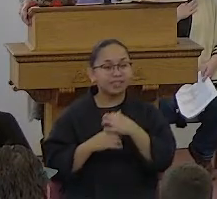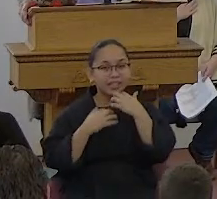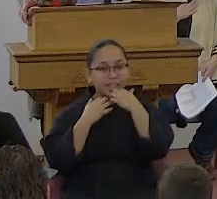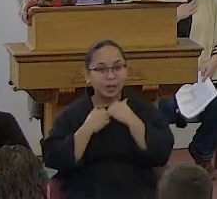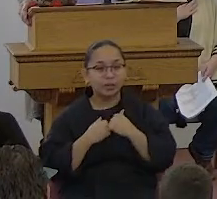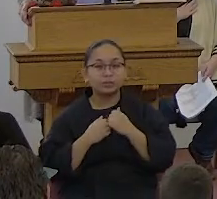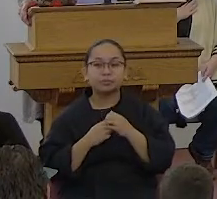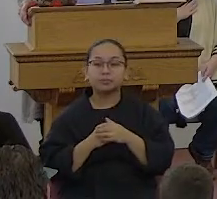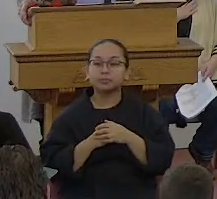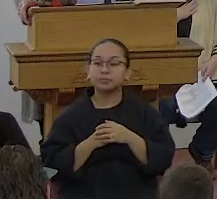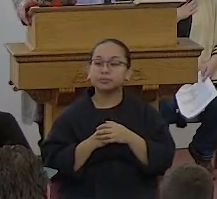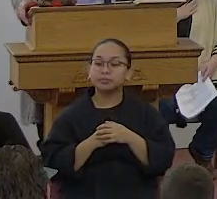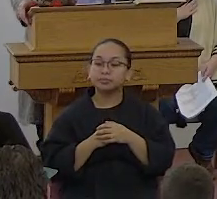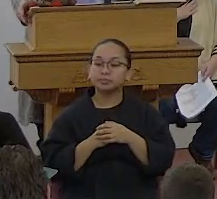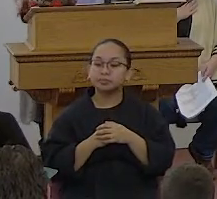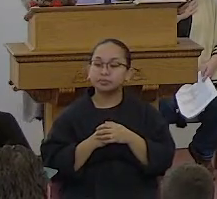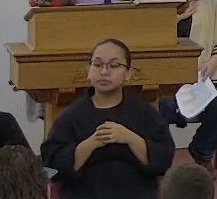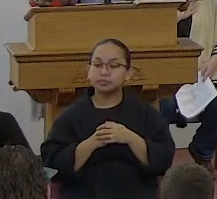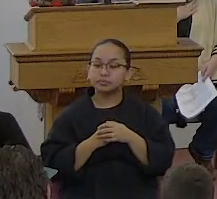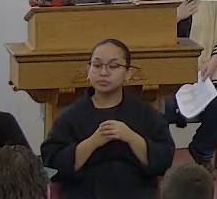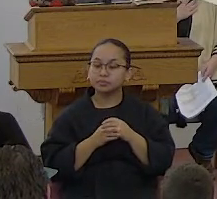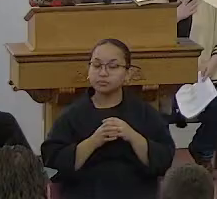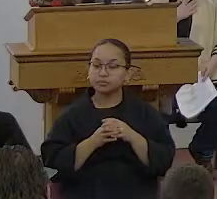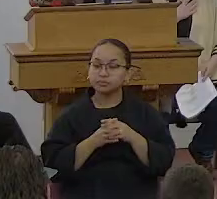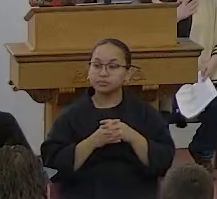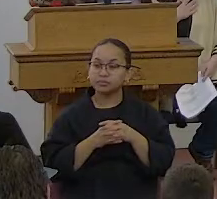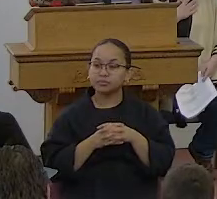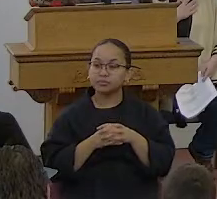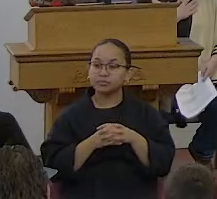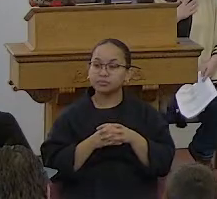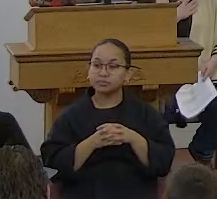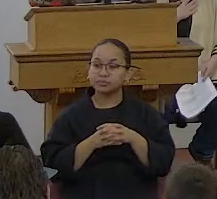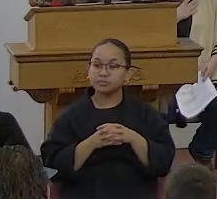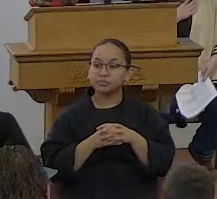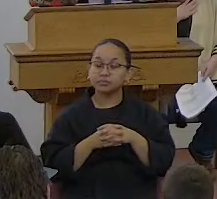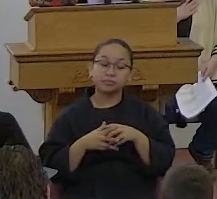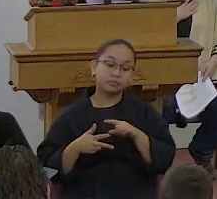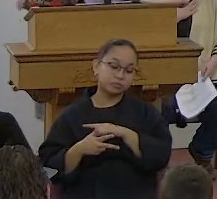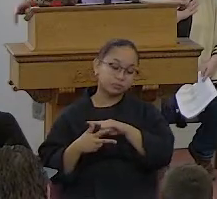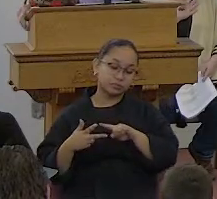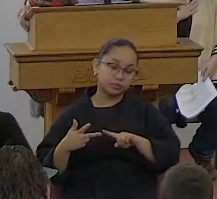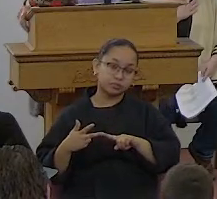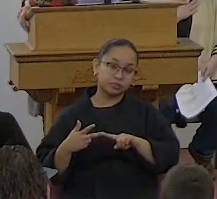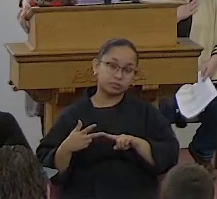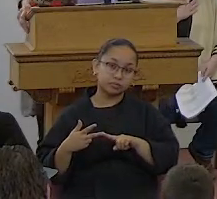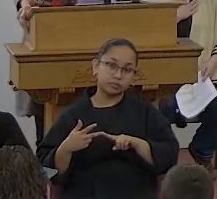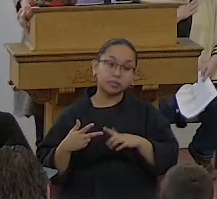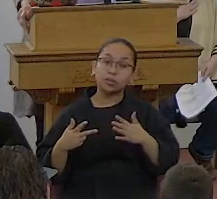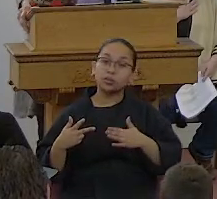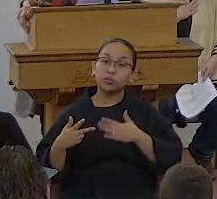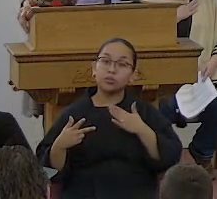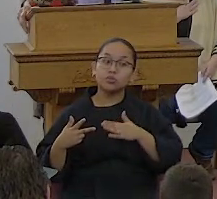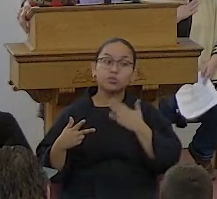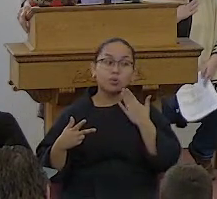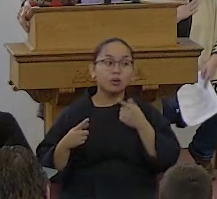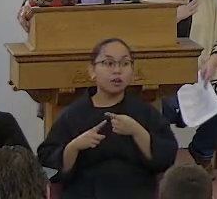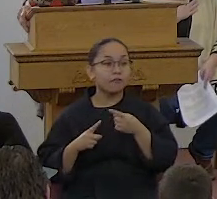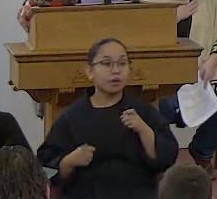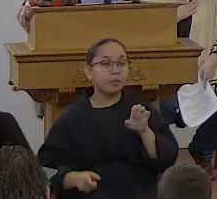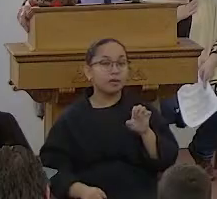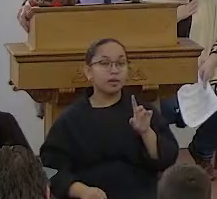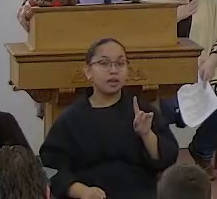And I think we're thinking of Minnesota now. There is a joy from Edward